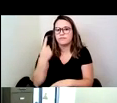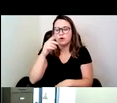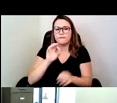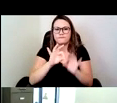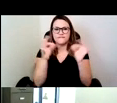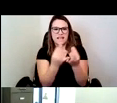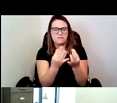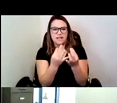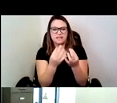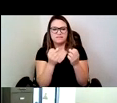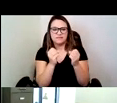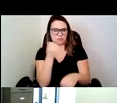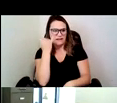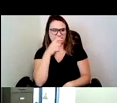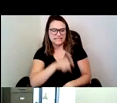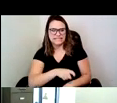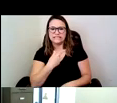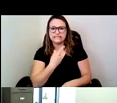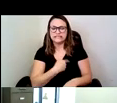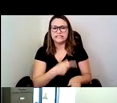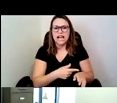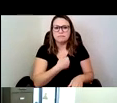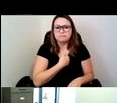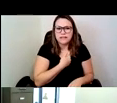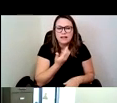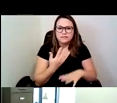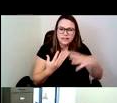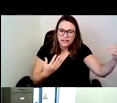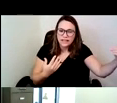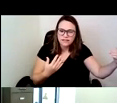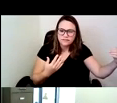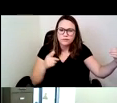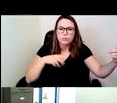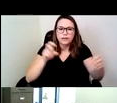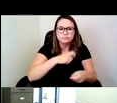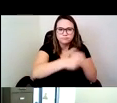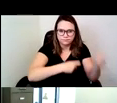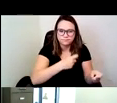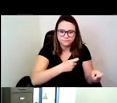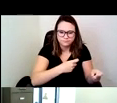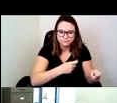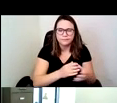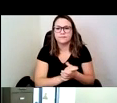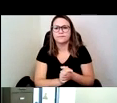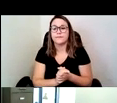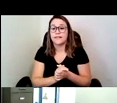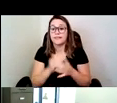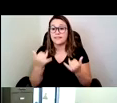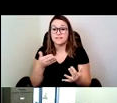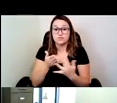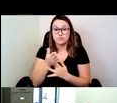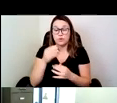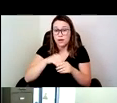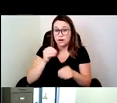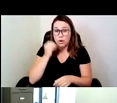themselves for whatever reason. This respite can be in-home or through a social adult day setting.